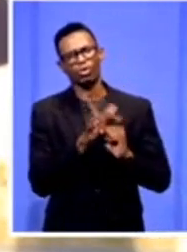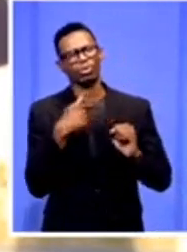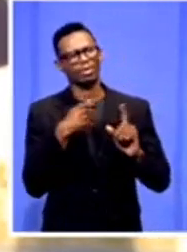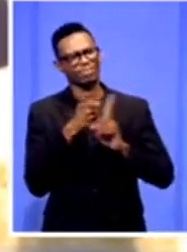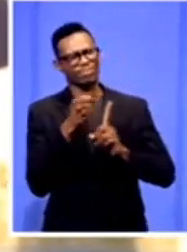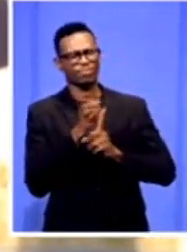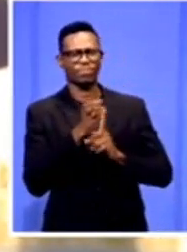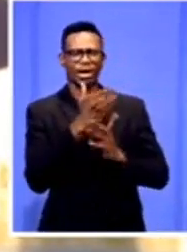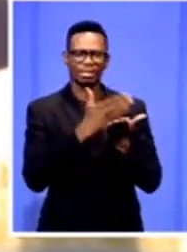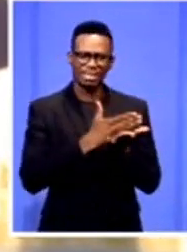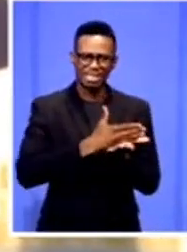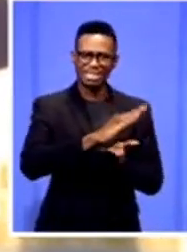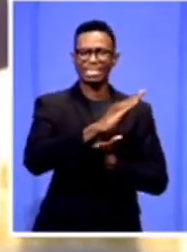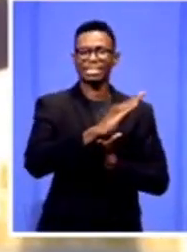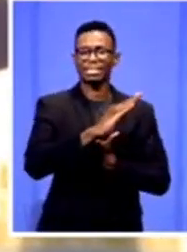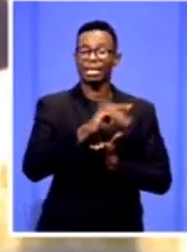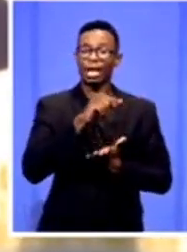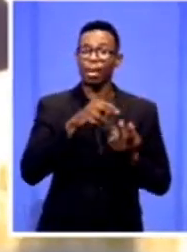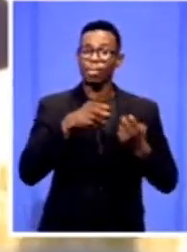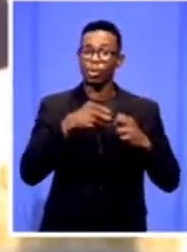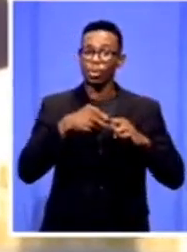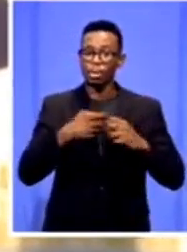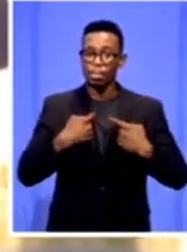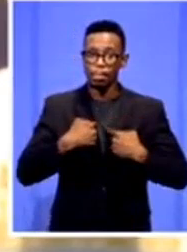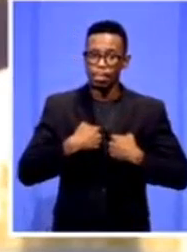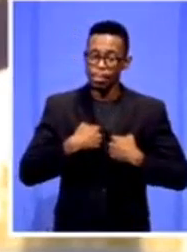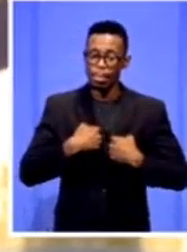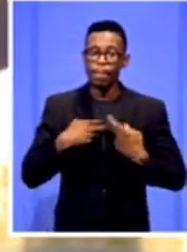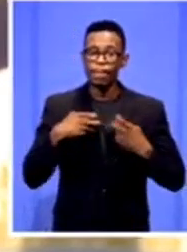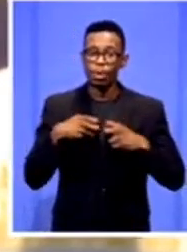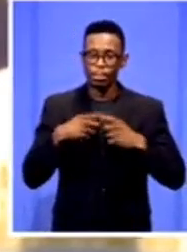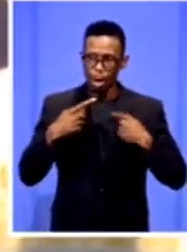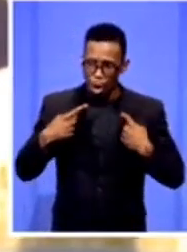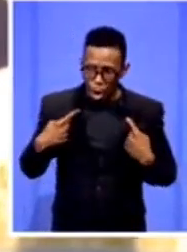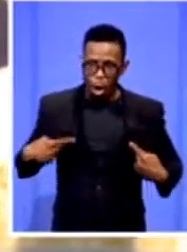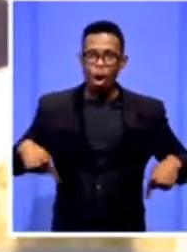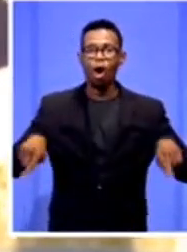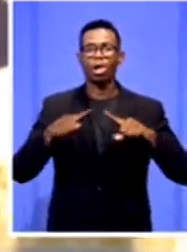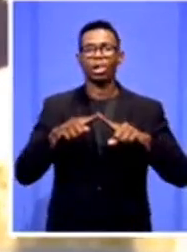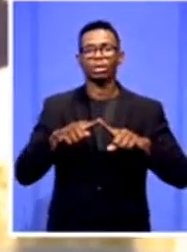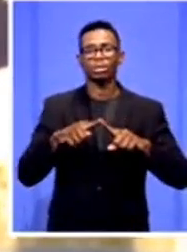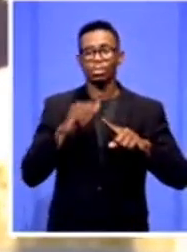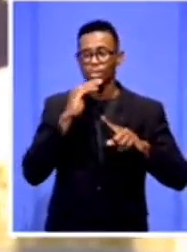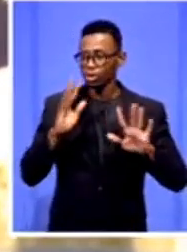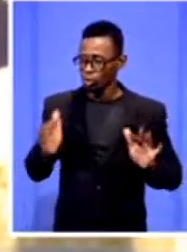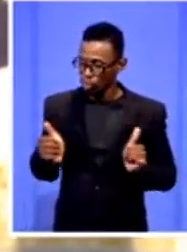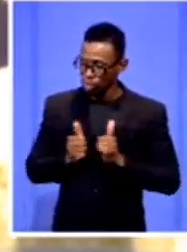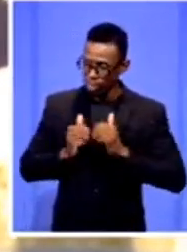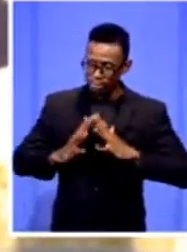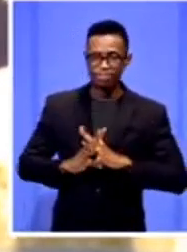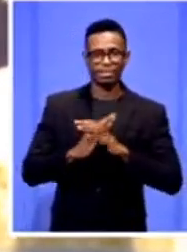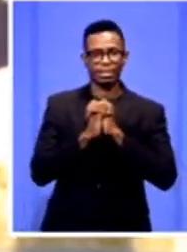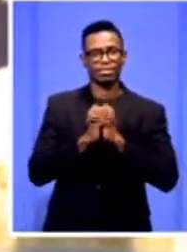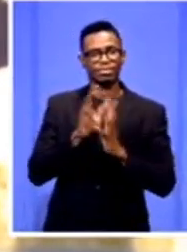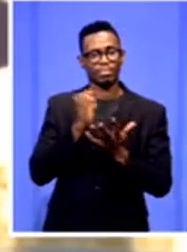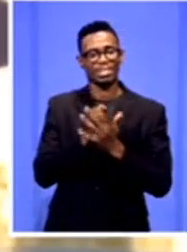problem, and together we must fight it. The world over, vaccine is our